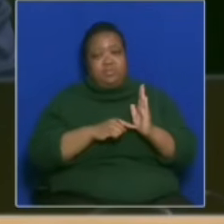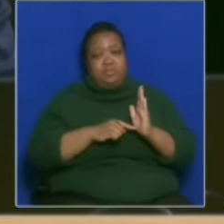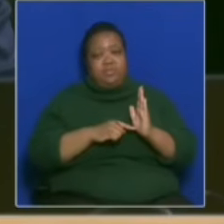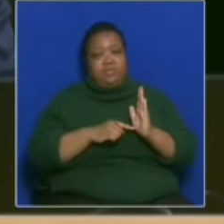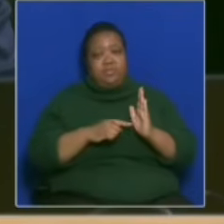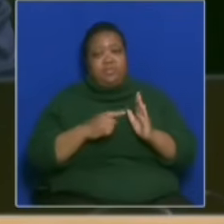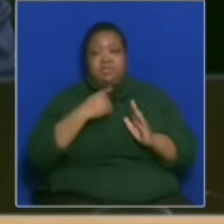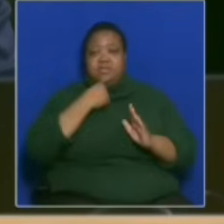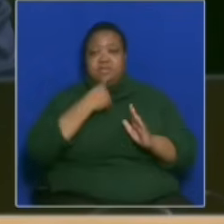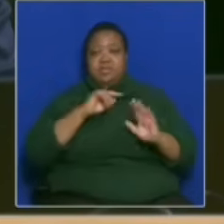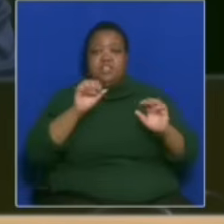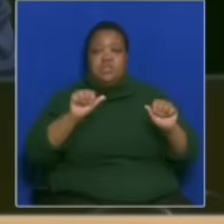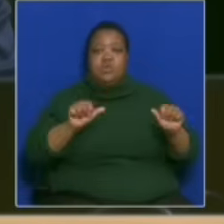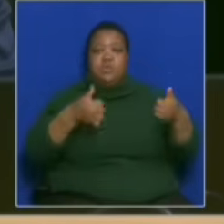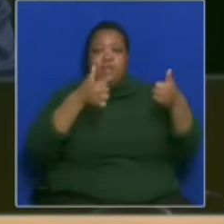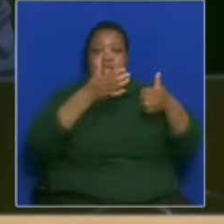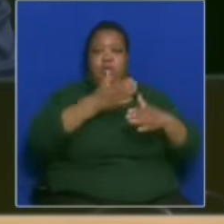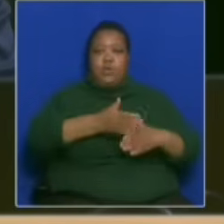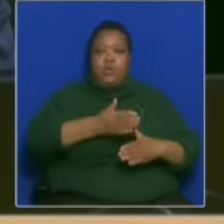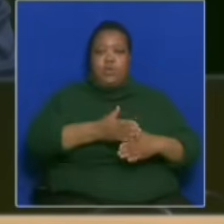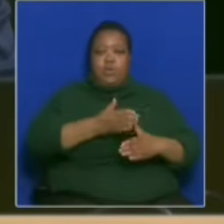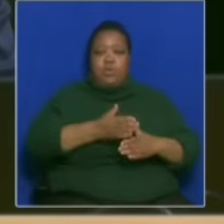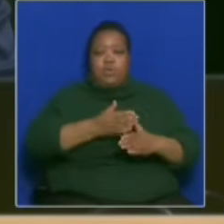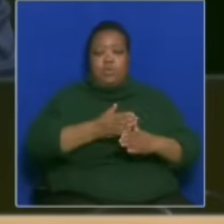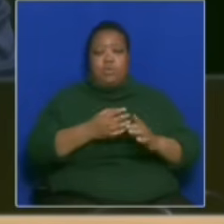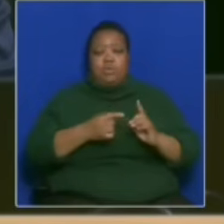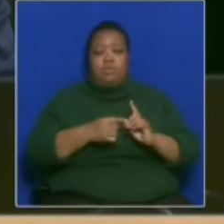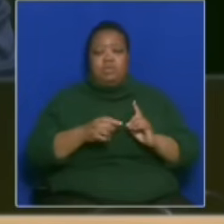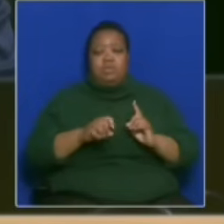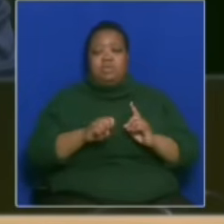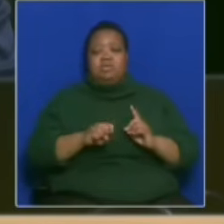something. That's where Mr. Sayed is